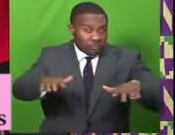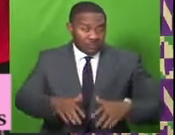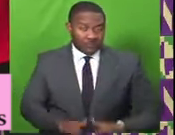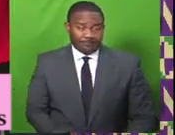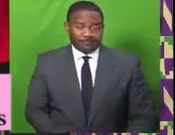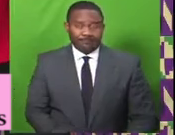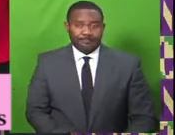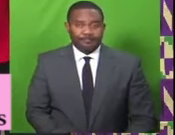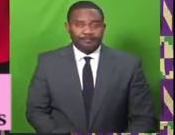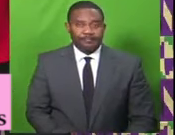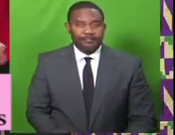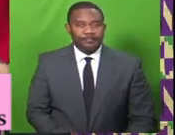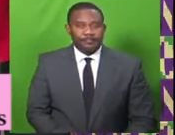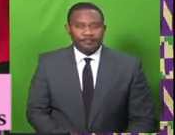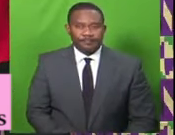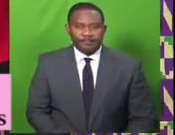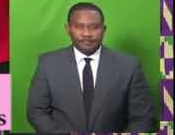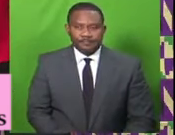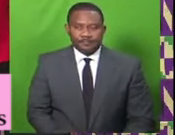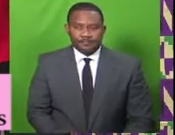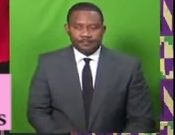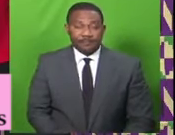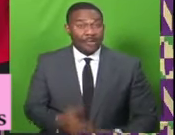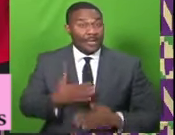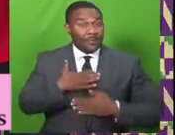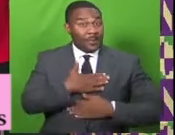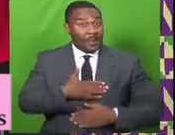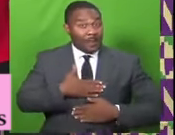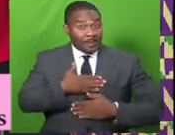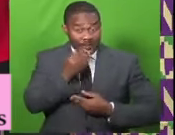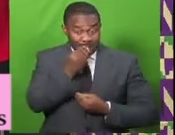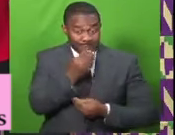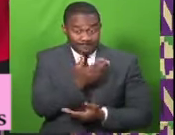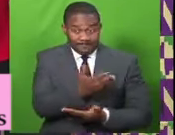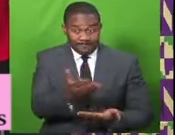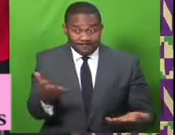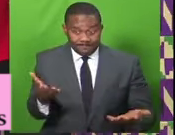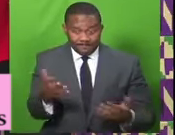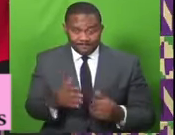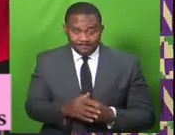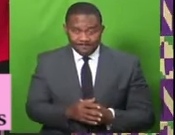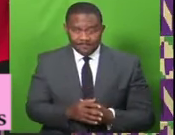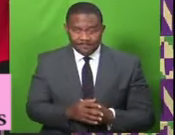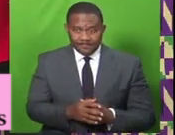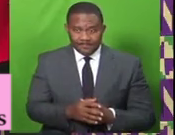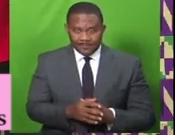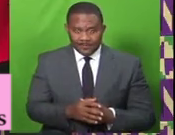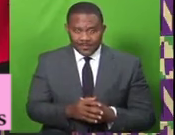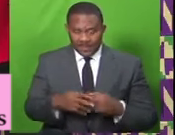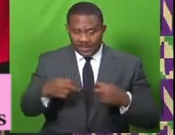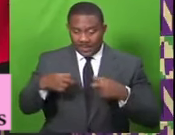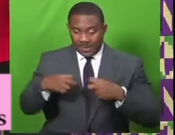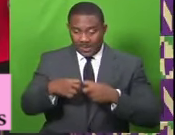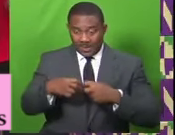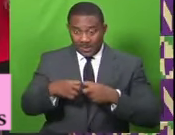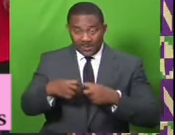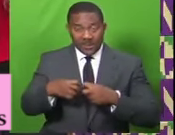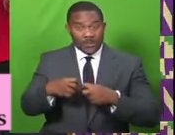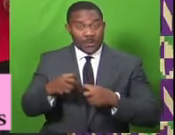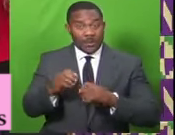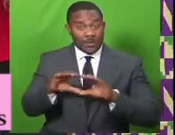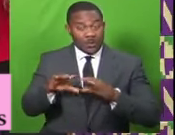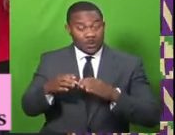Mr. Speaker, I'm pleased to inform the House that the Electricity Company of Ghana,